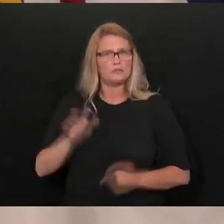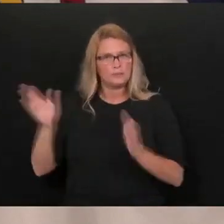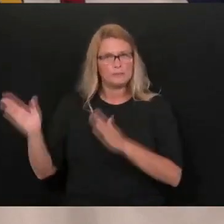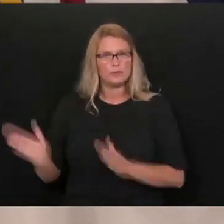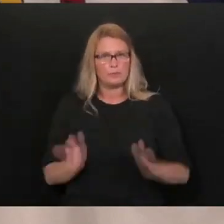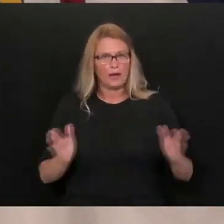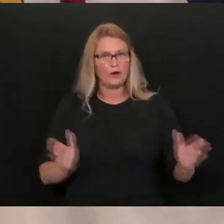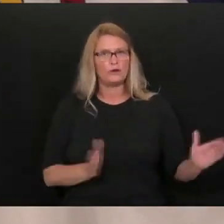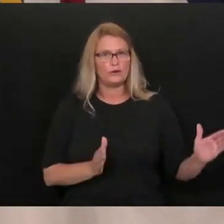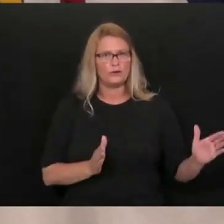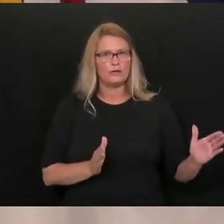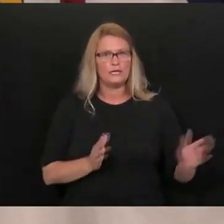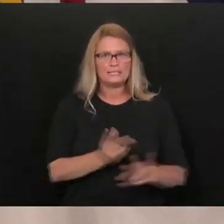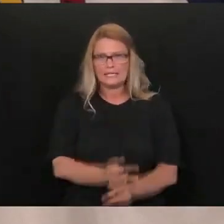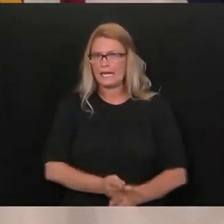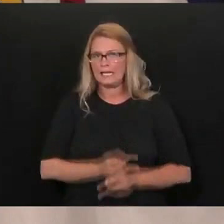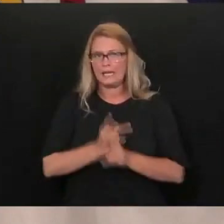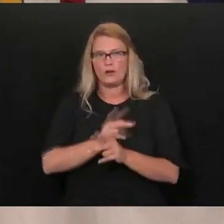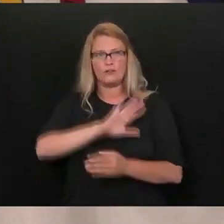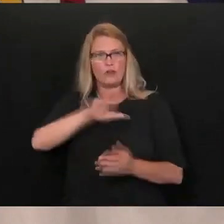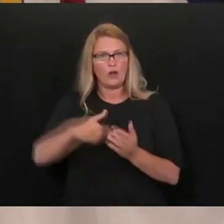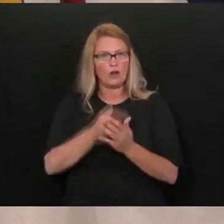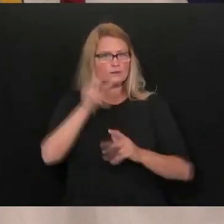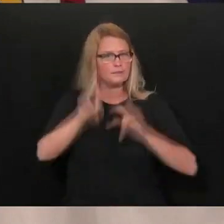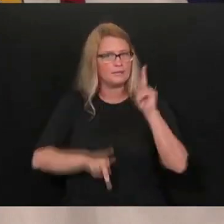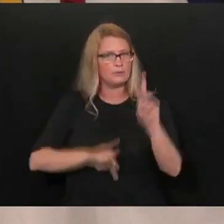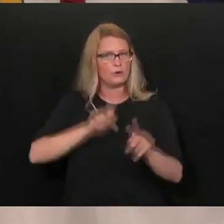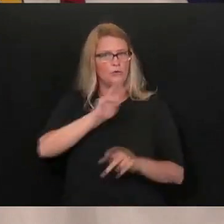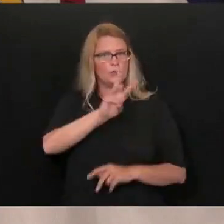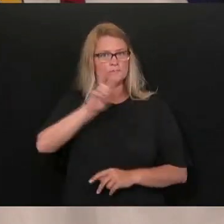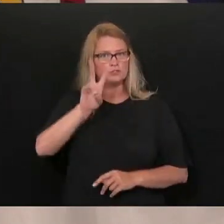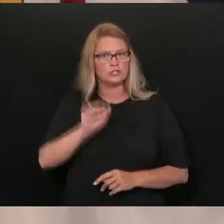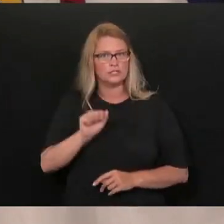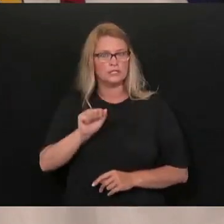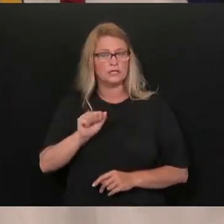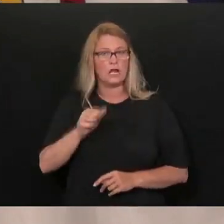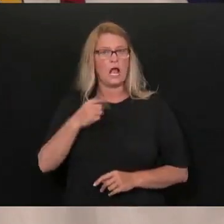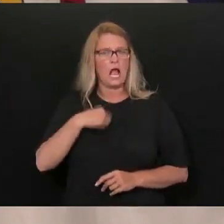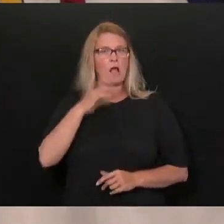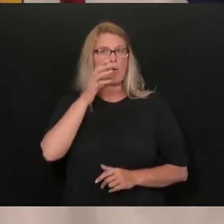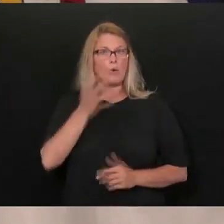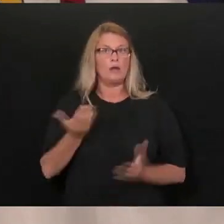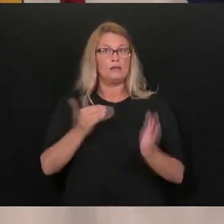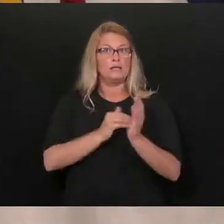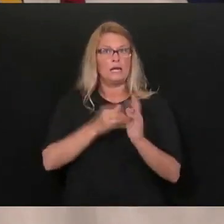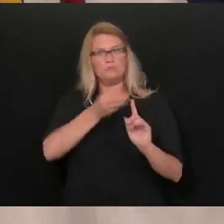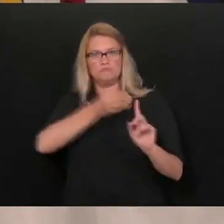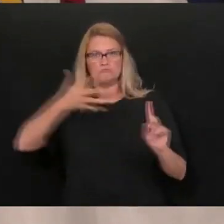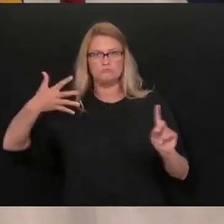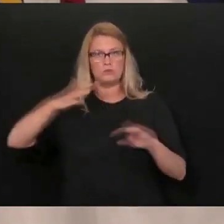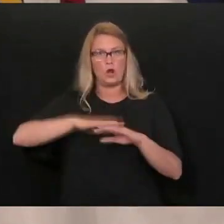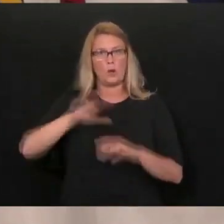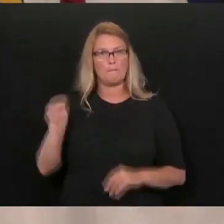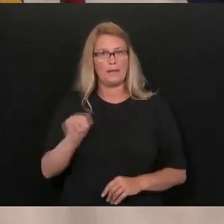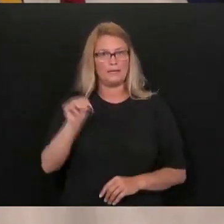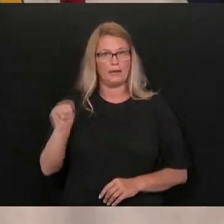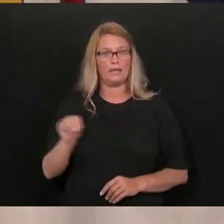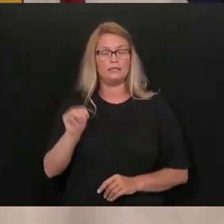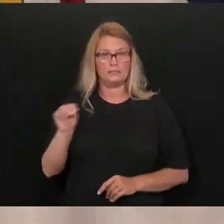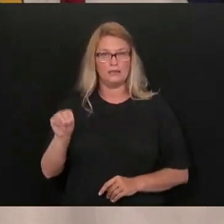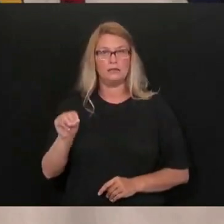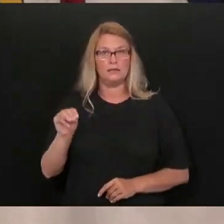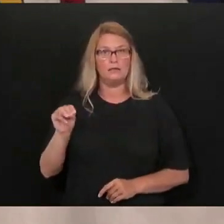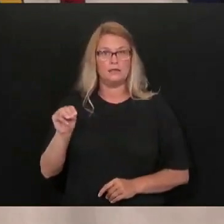of ourselves and all of our citizens. We will revisit this next week, Monday. But I want to